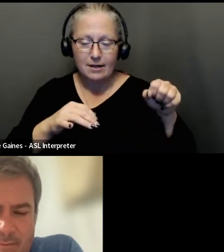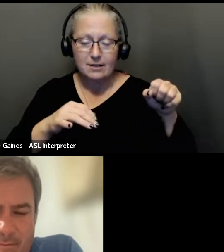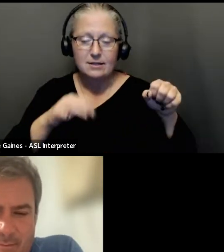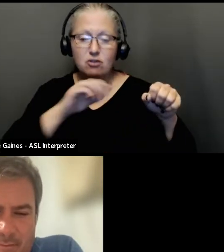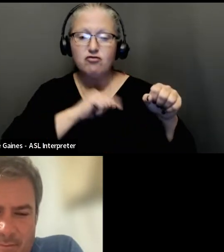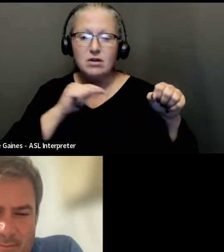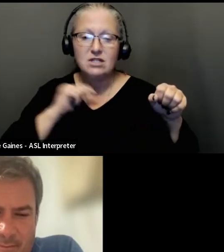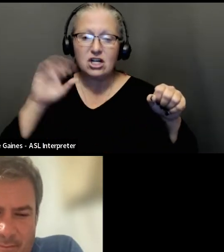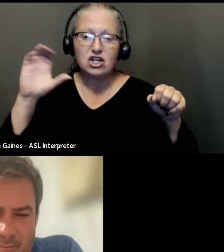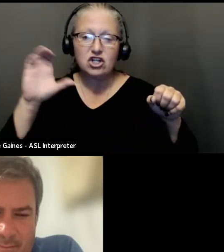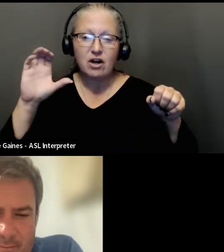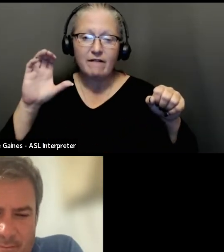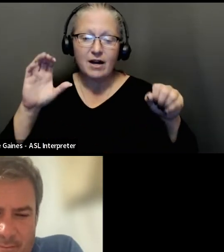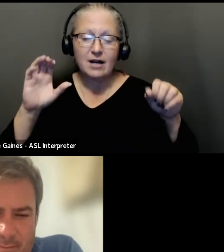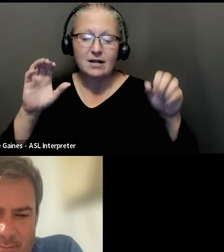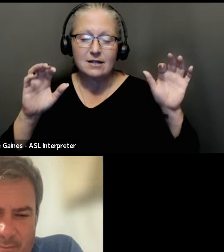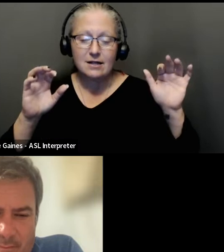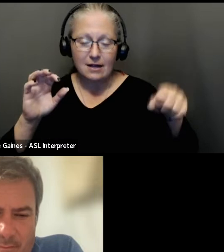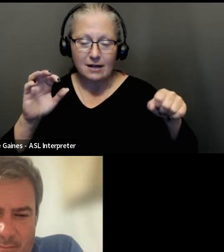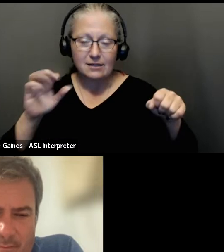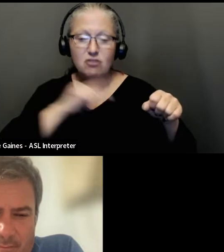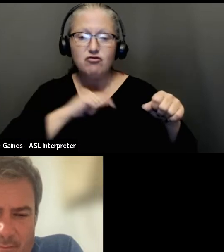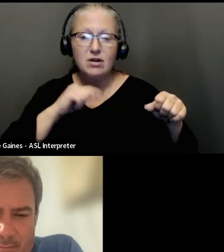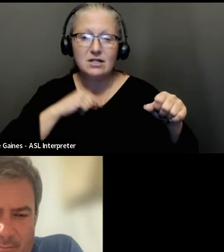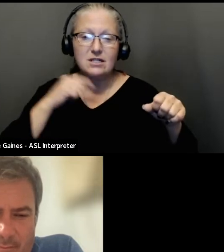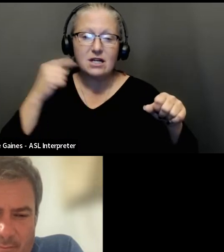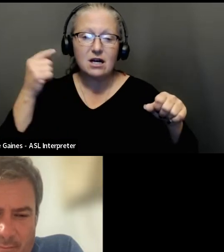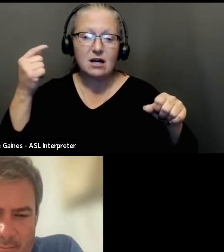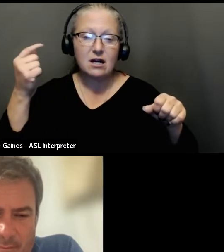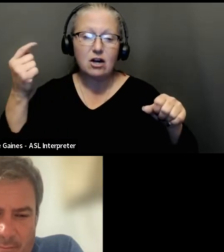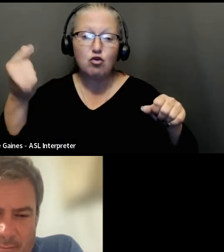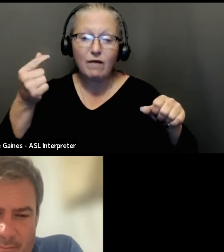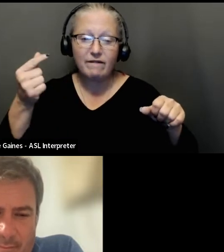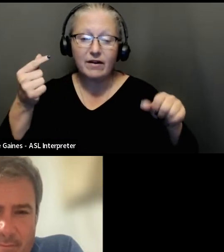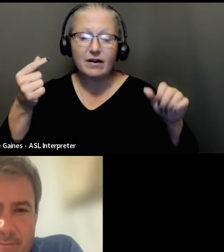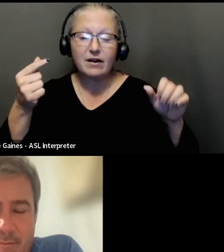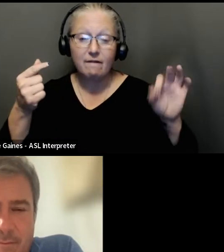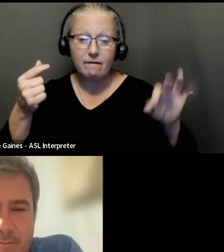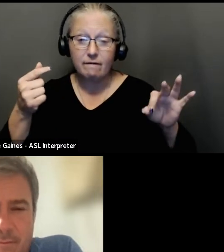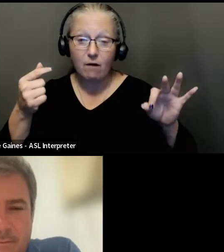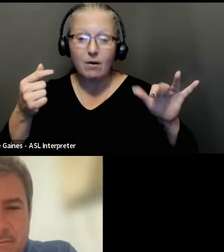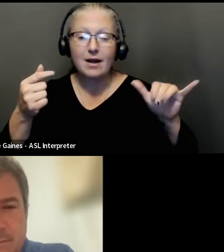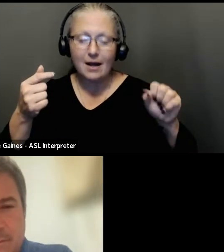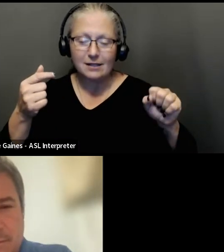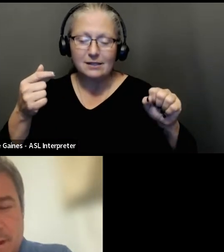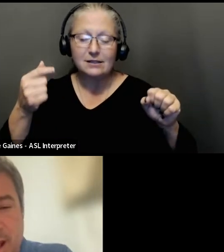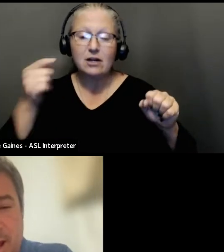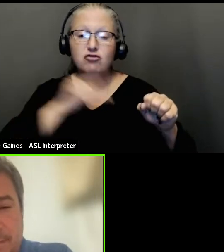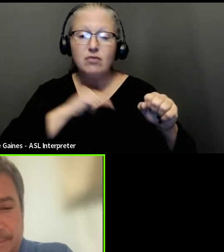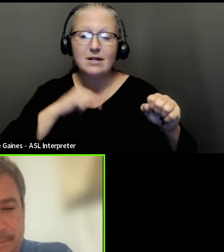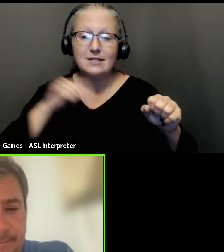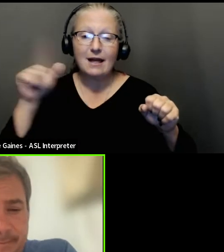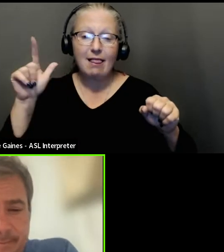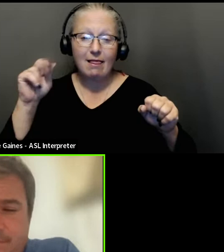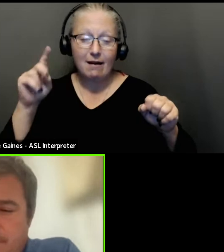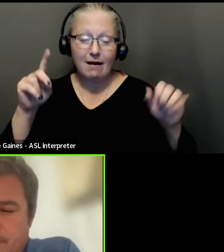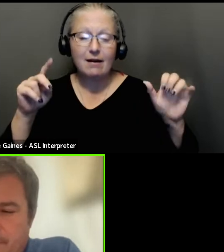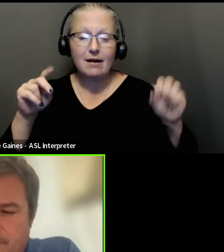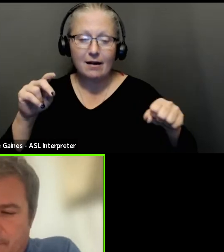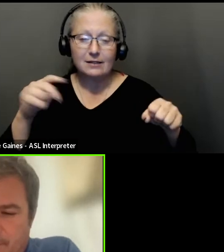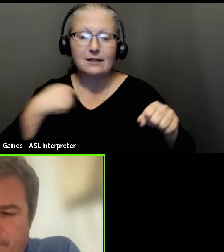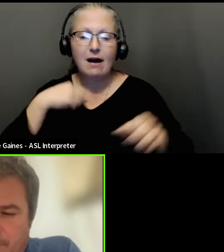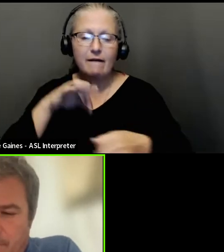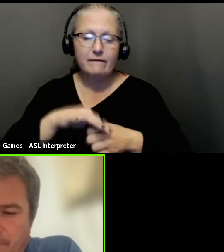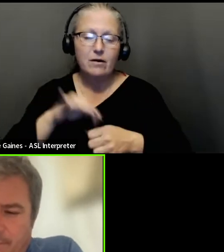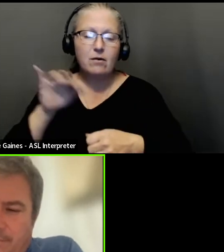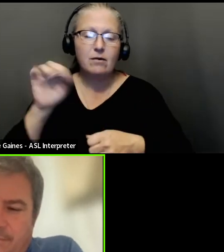Trustee Chavez, how do you vote? Aye. Trustee Griffin, how do you vote? Aye. Trustee Land? Aye. And I vote